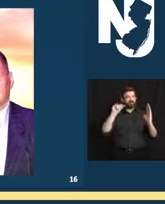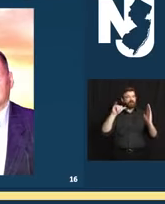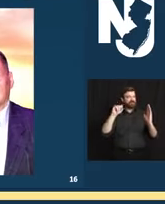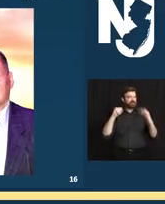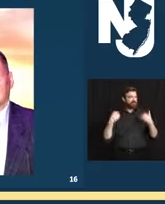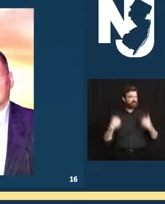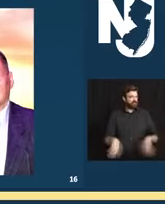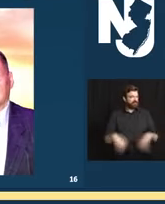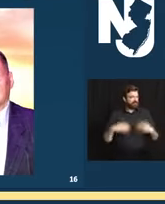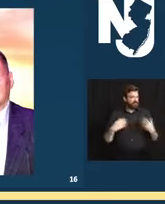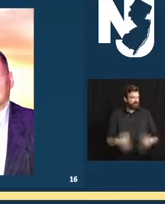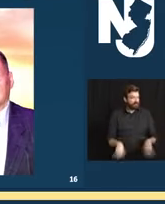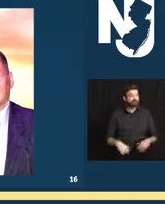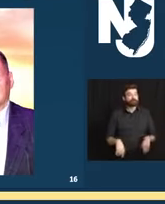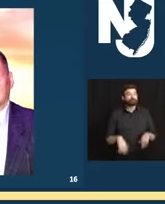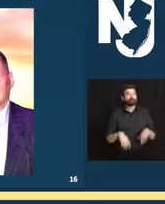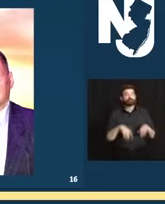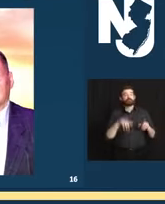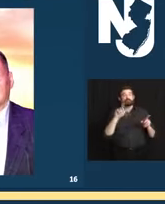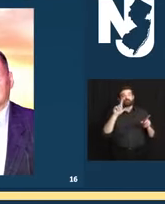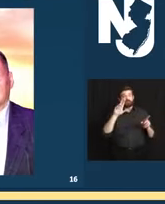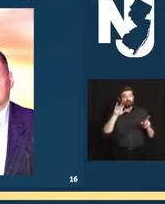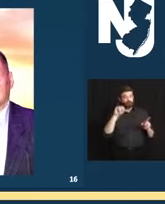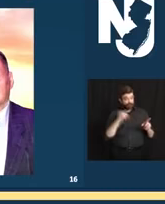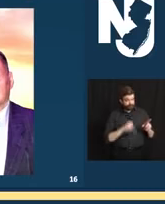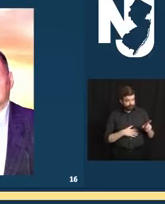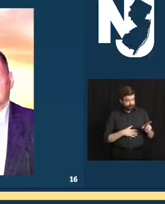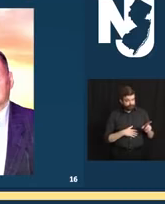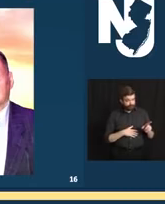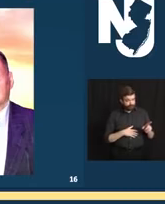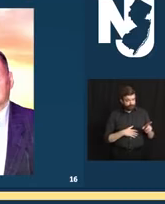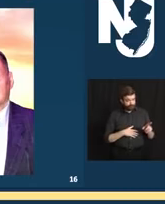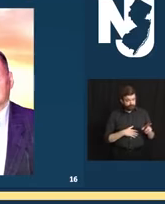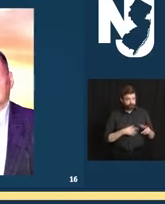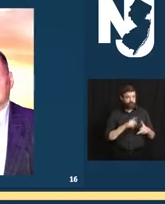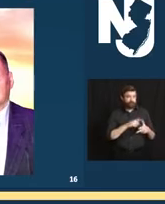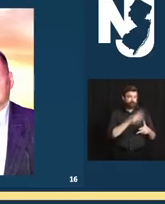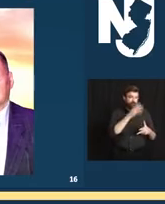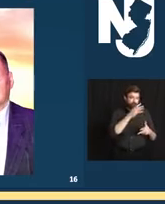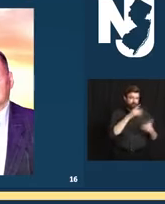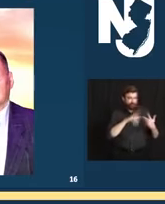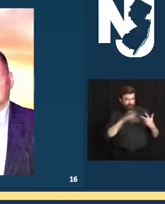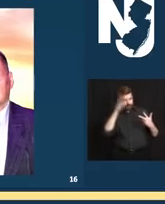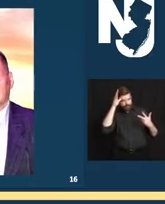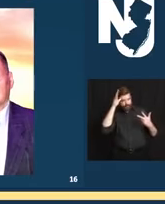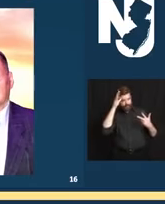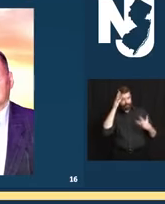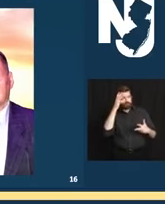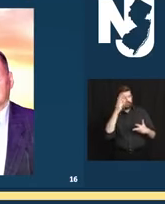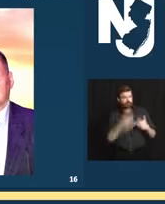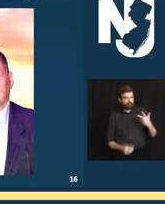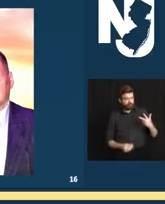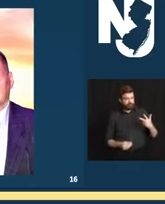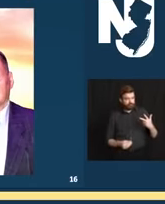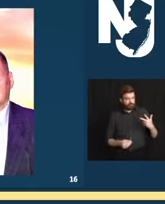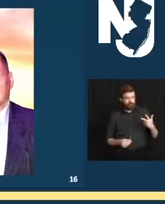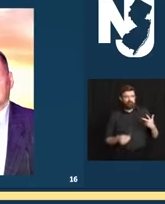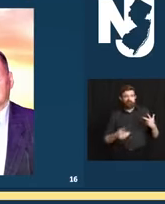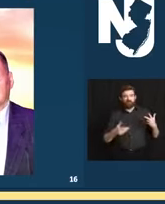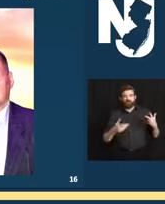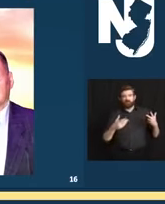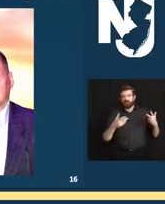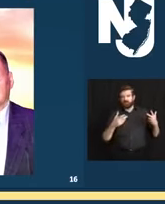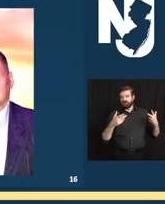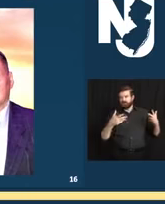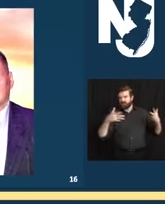Milton, Nube, Rolando, Lupe, and Sandra. And I had the great honor of speaking with Sandra yesterday for this